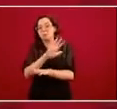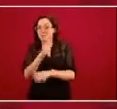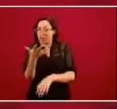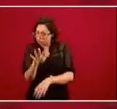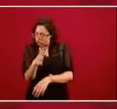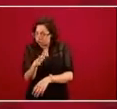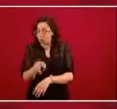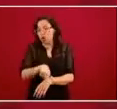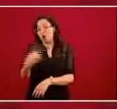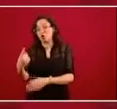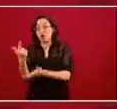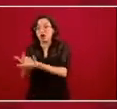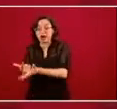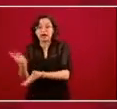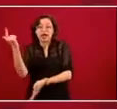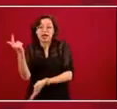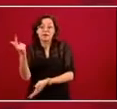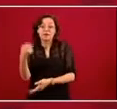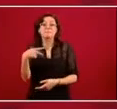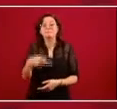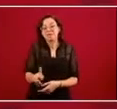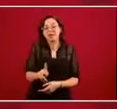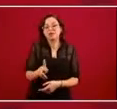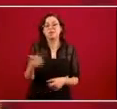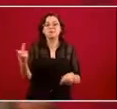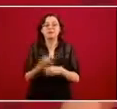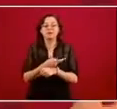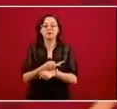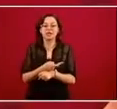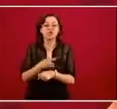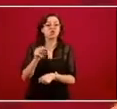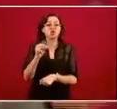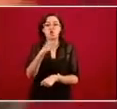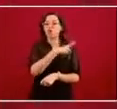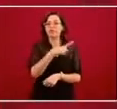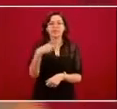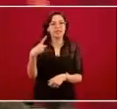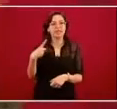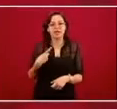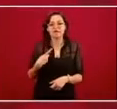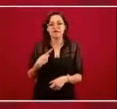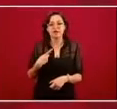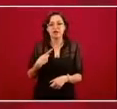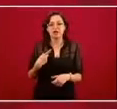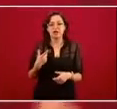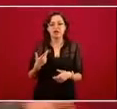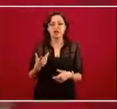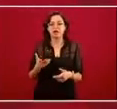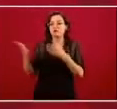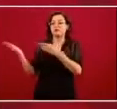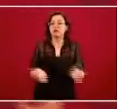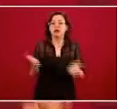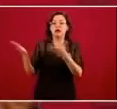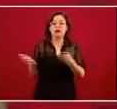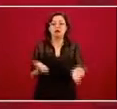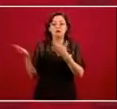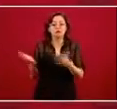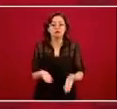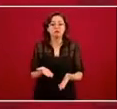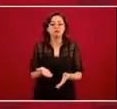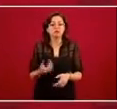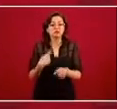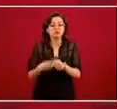mild symptoms, but some of them might have moderate symptoms, and a few of them may have severe symptoms.